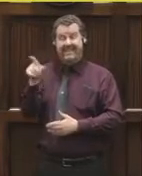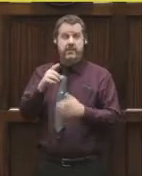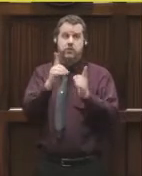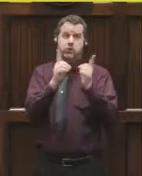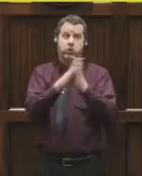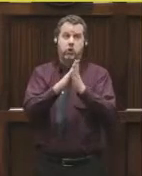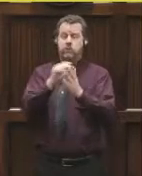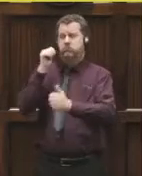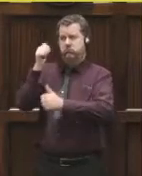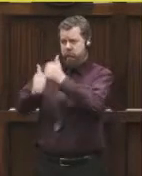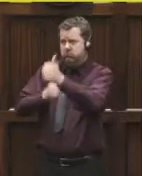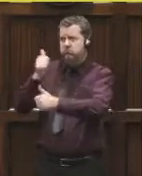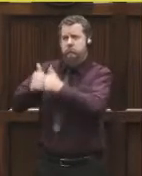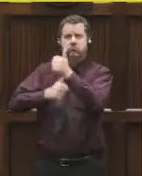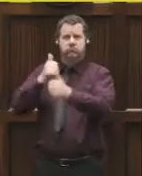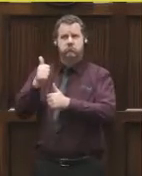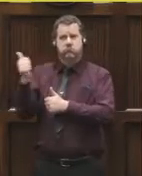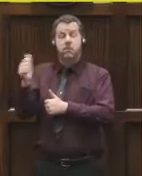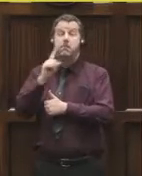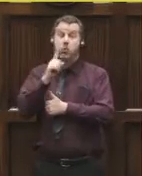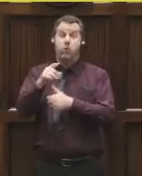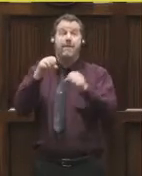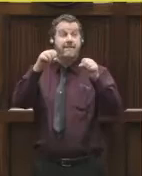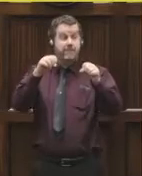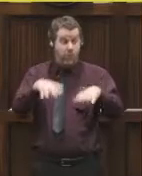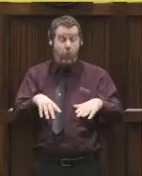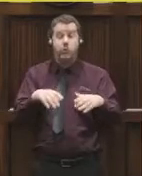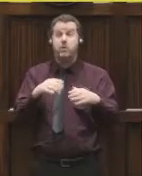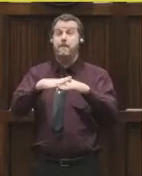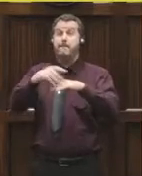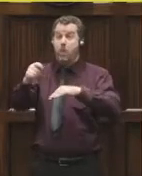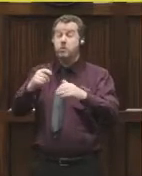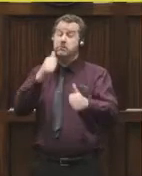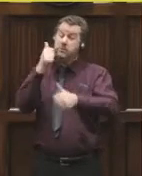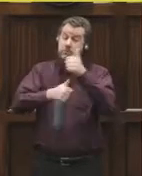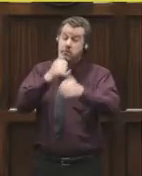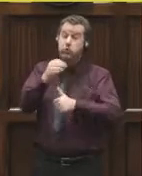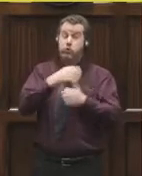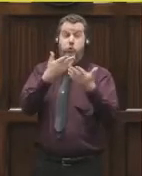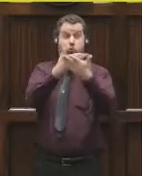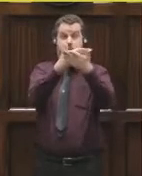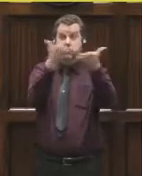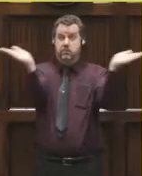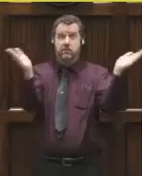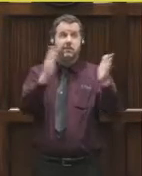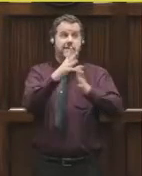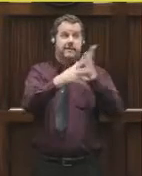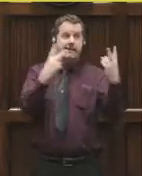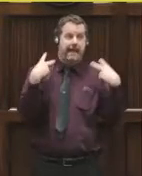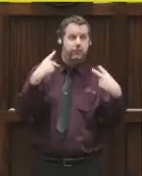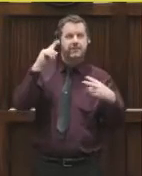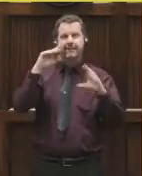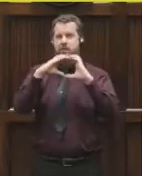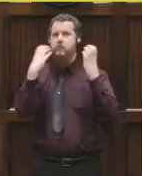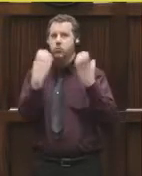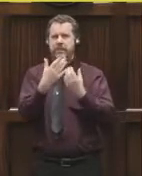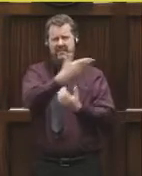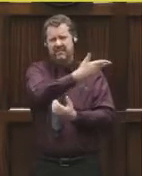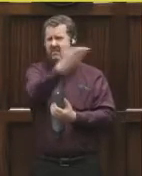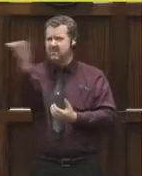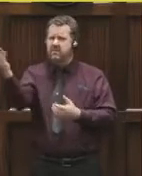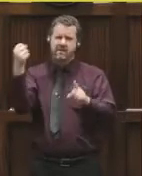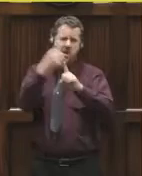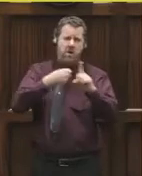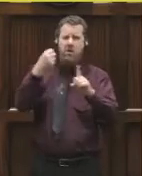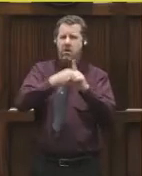commendation for that. But of course, the greatest credit goes to the sign language and deaf community, who have fought so long and